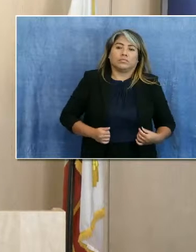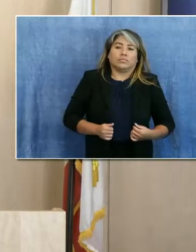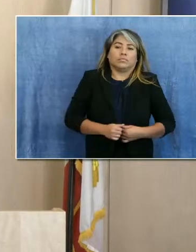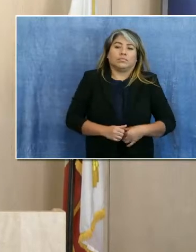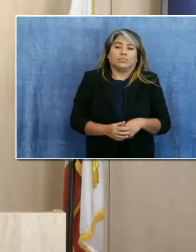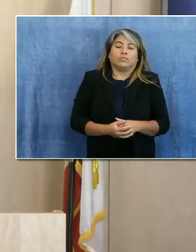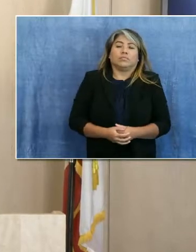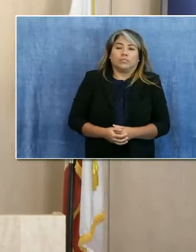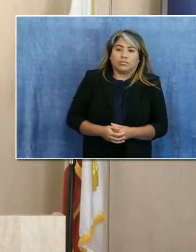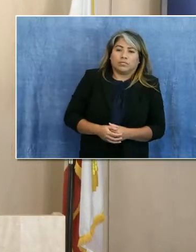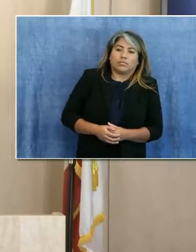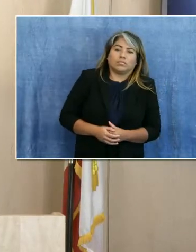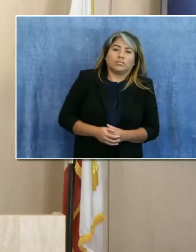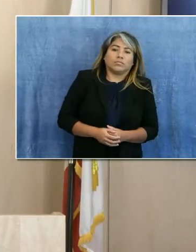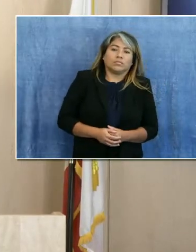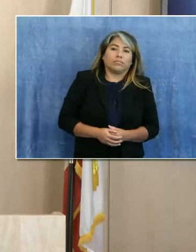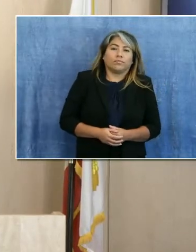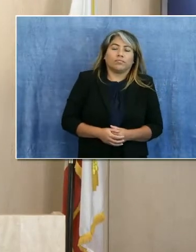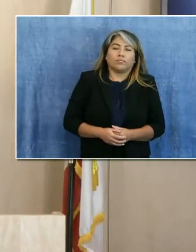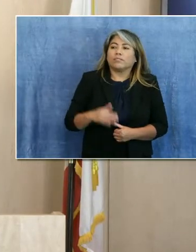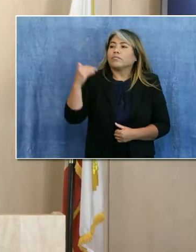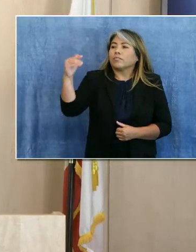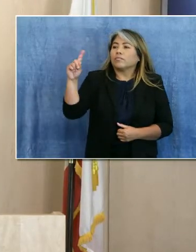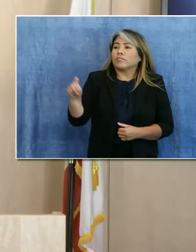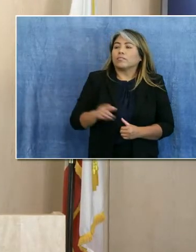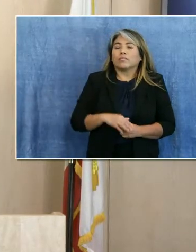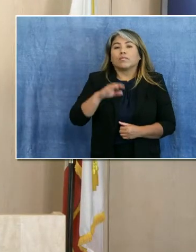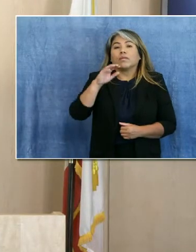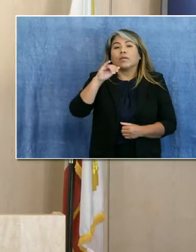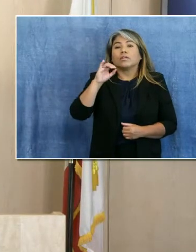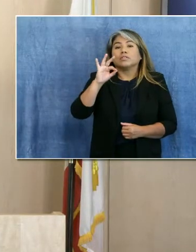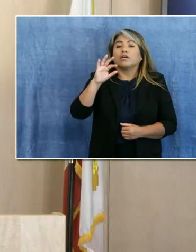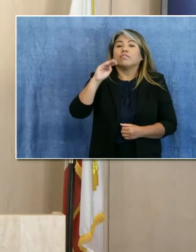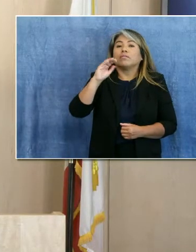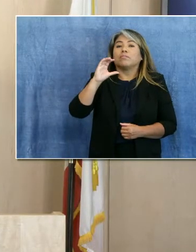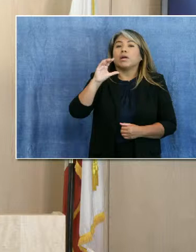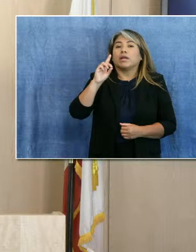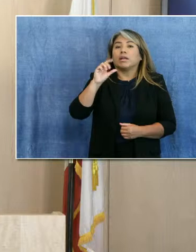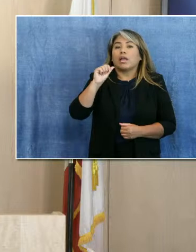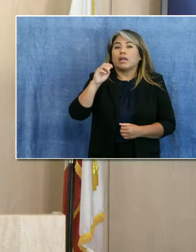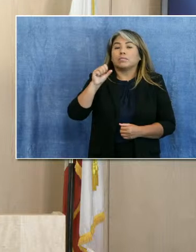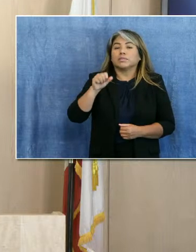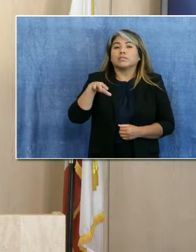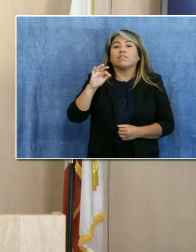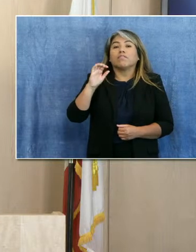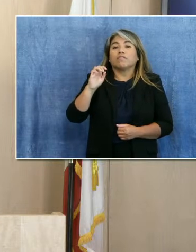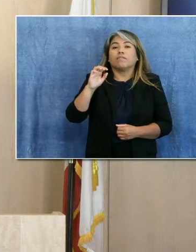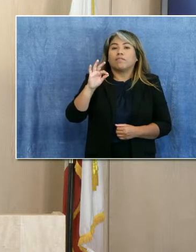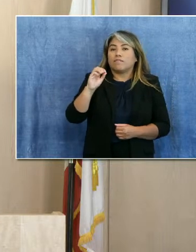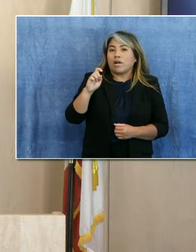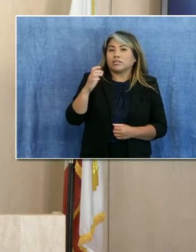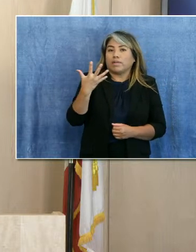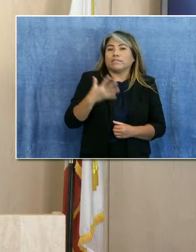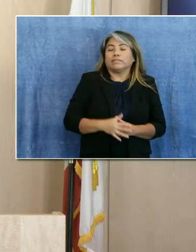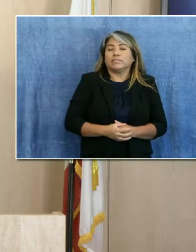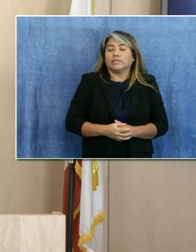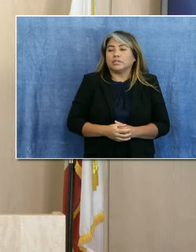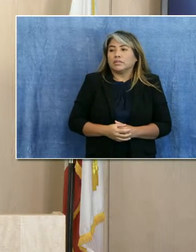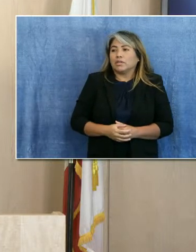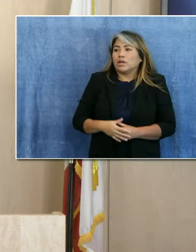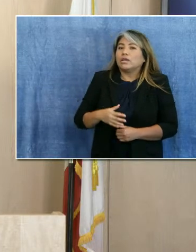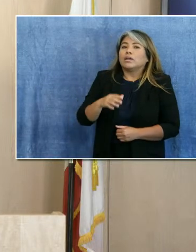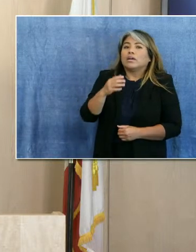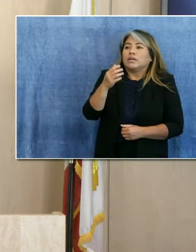Okay, let's go to the next question. Jeff McAdam from Fox 5, please state your question. Hi, good